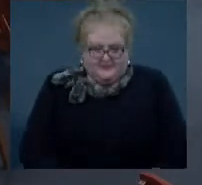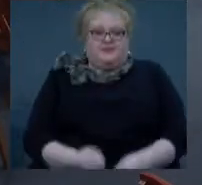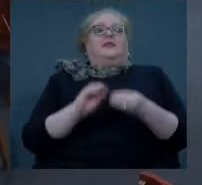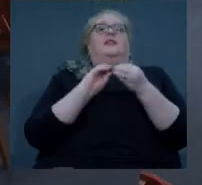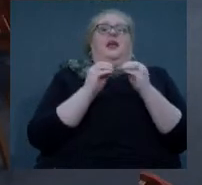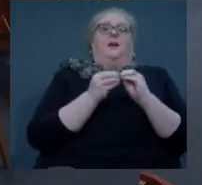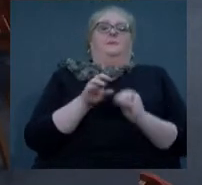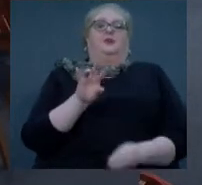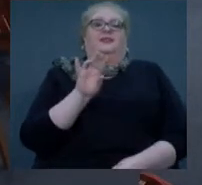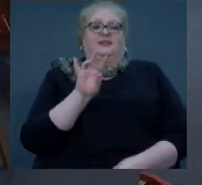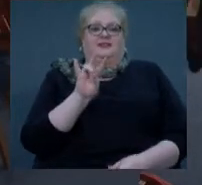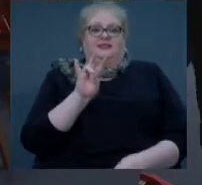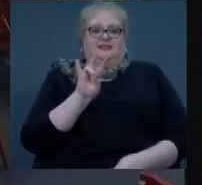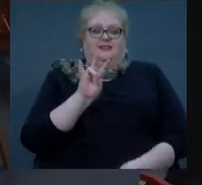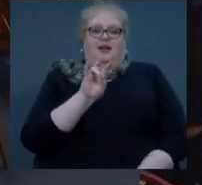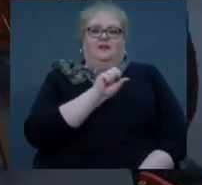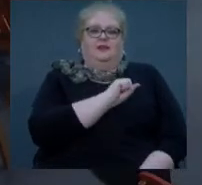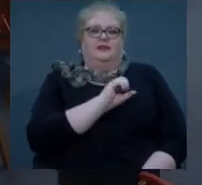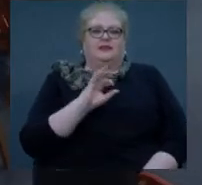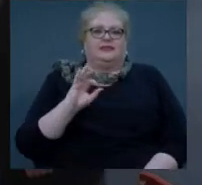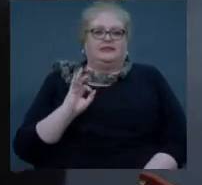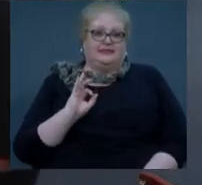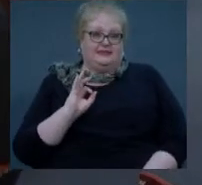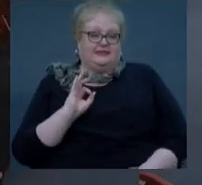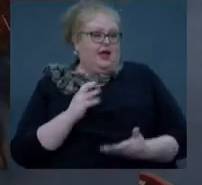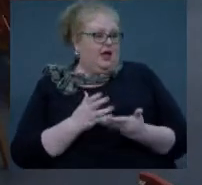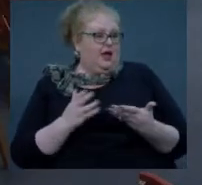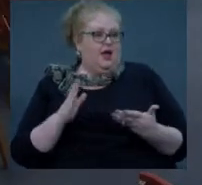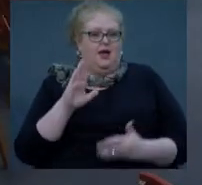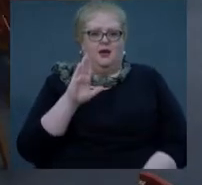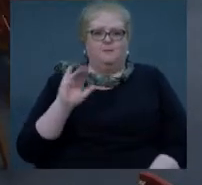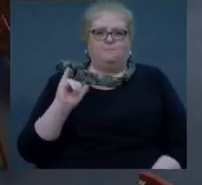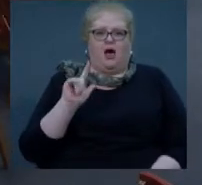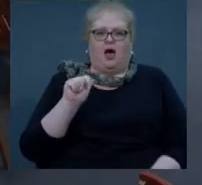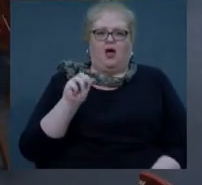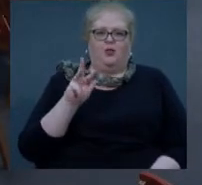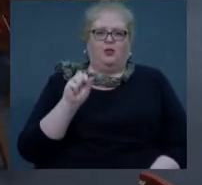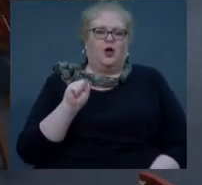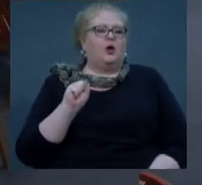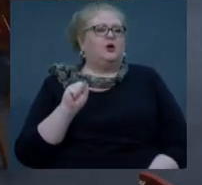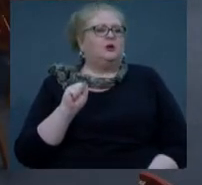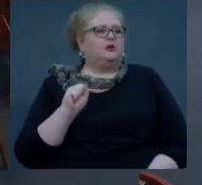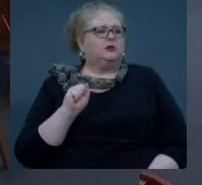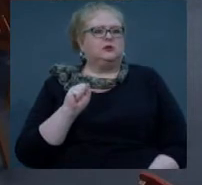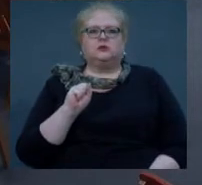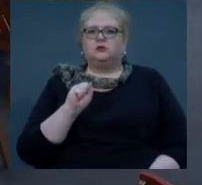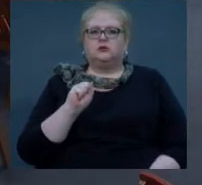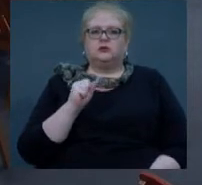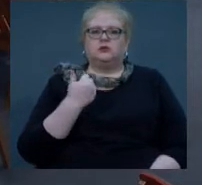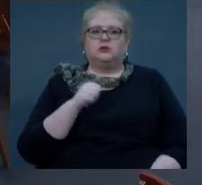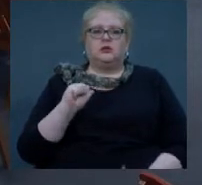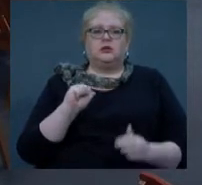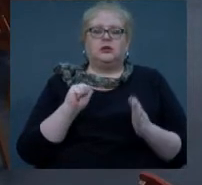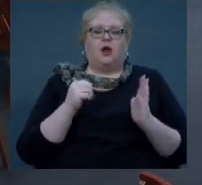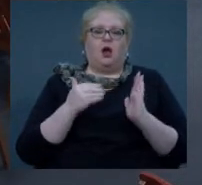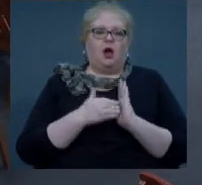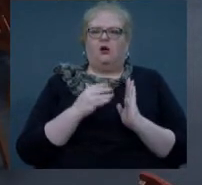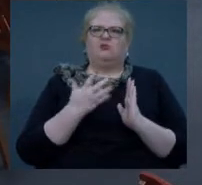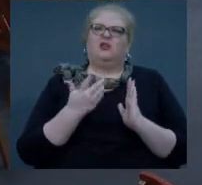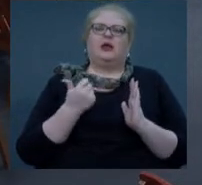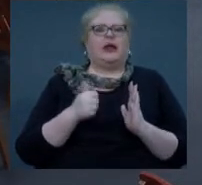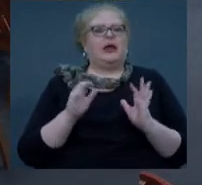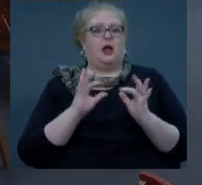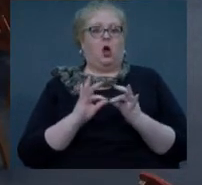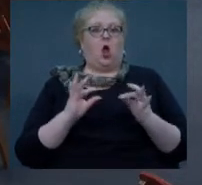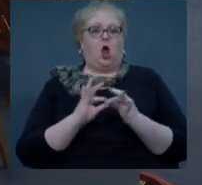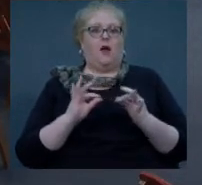Bylaws. We do have one card in, not necessarily opposition, but in comment, so